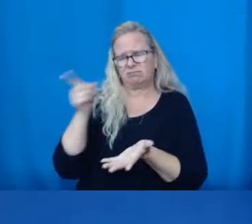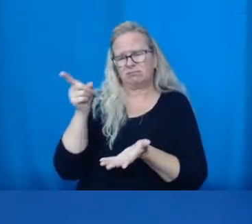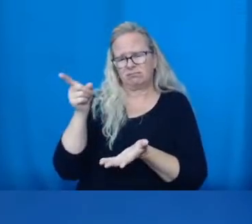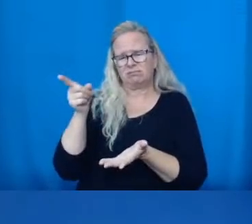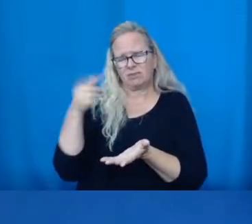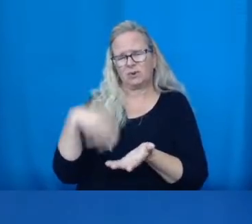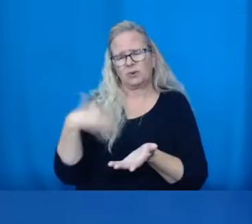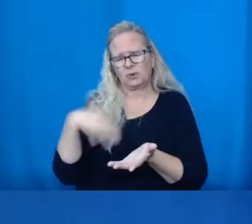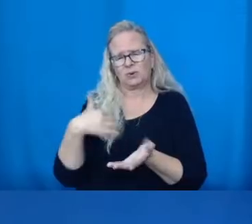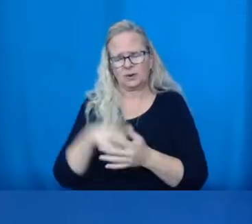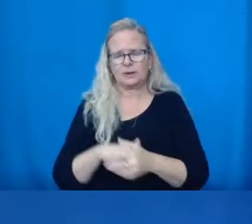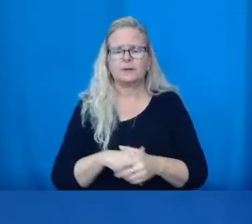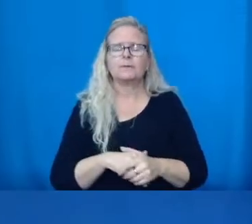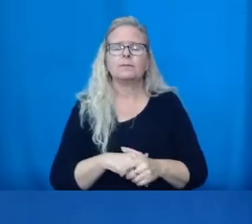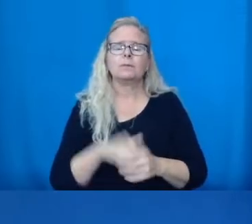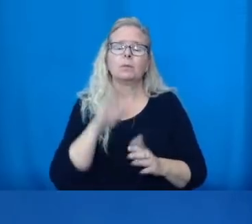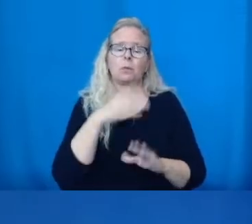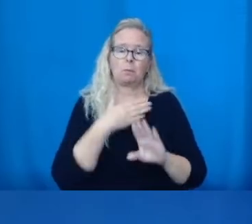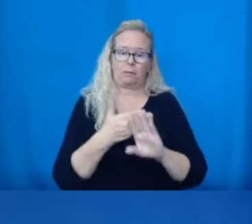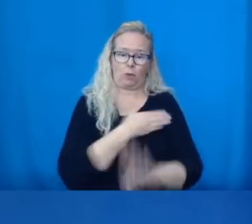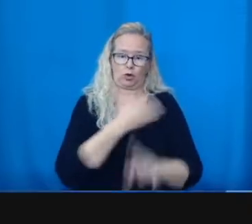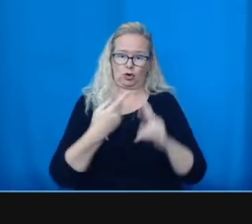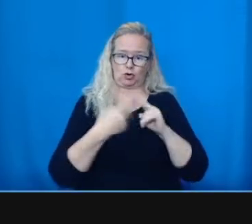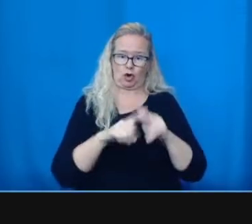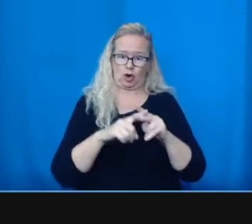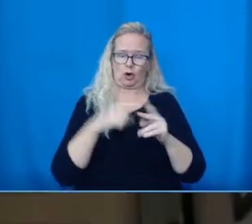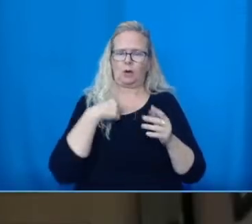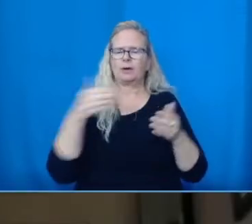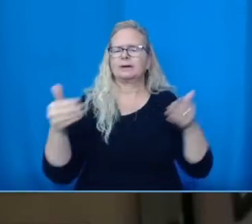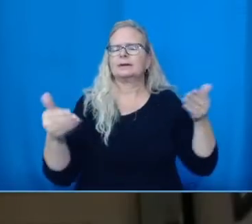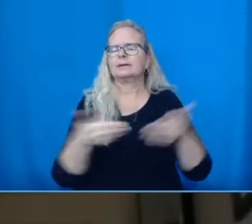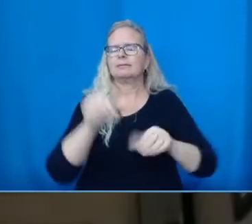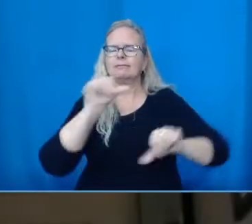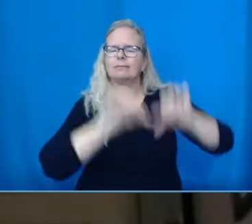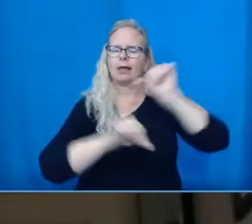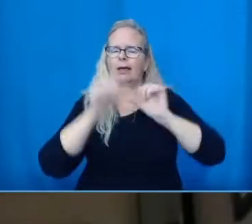that are joining us today. Our first panel member